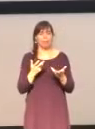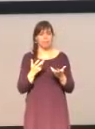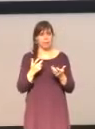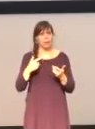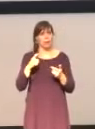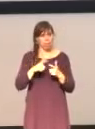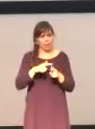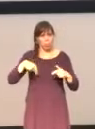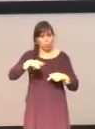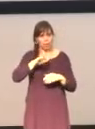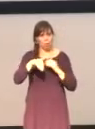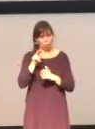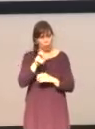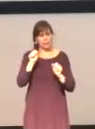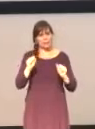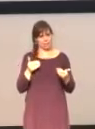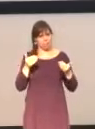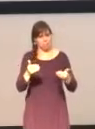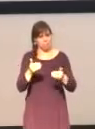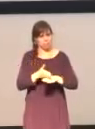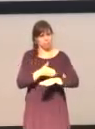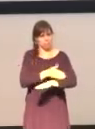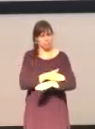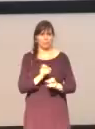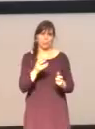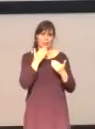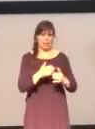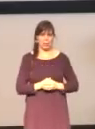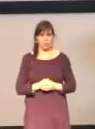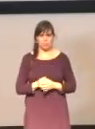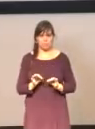move ahead as a nation. Thank you. Steve.